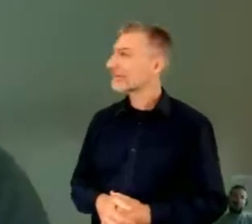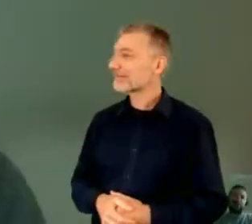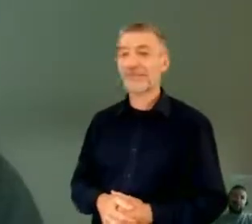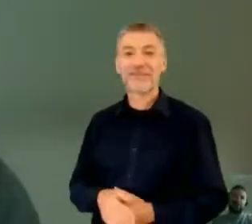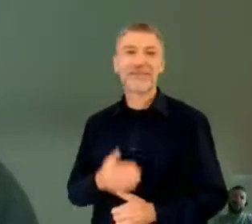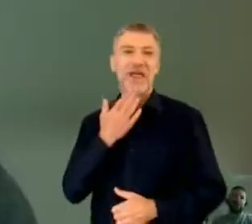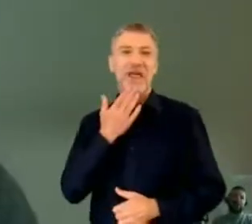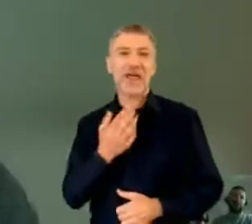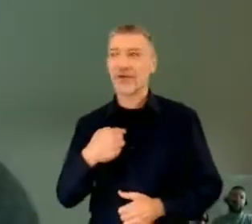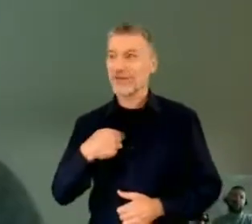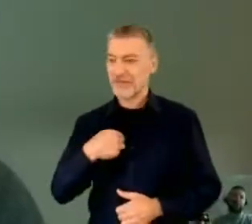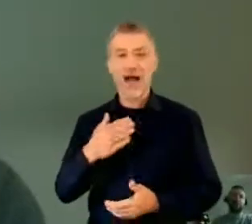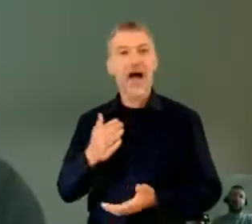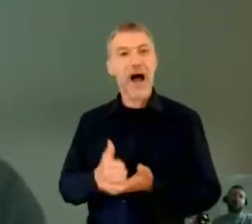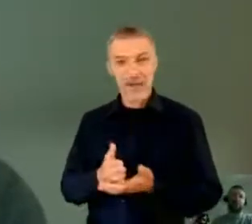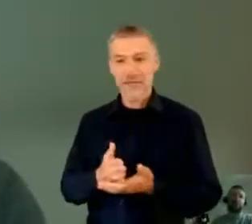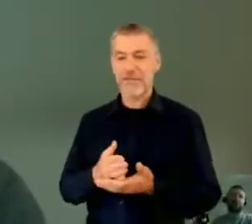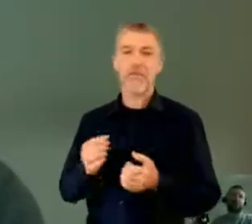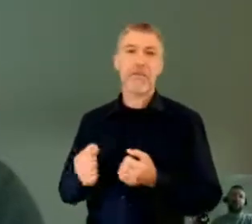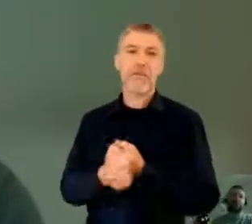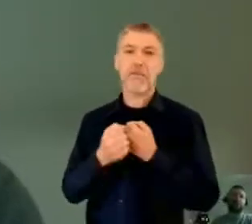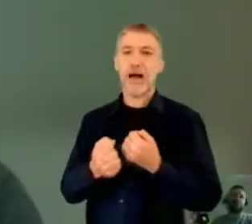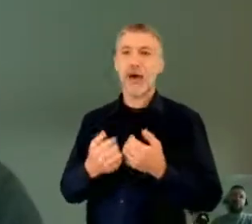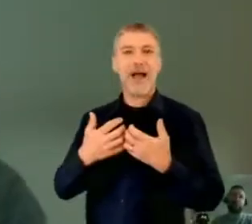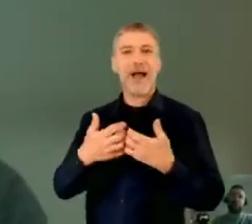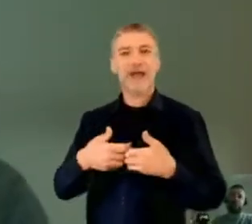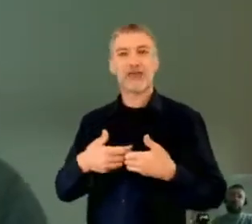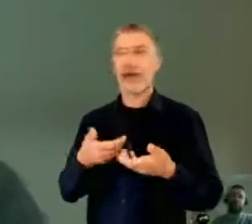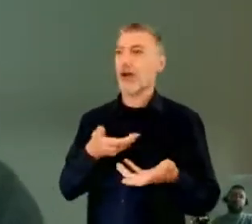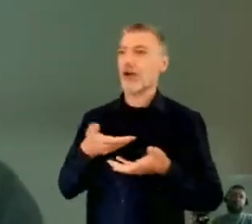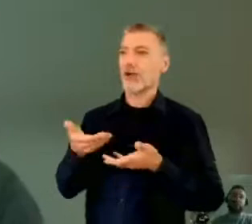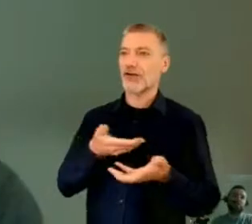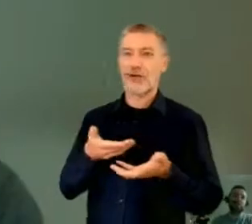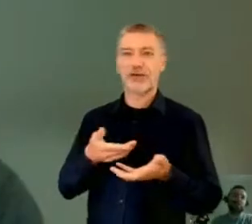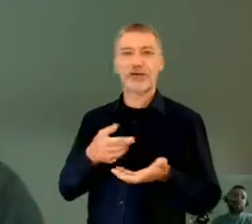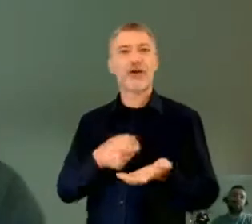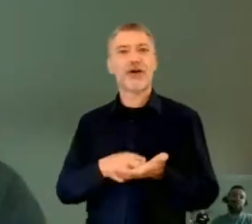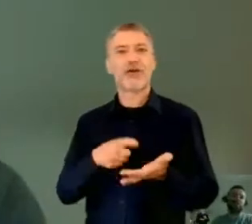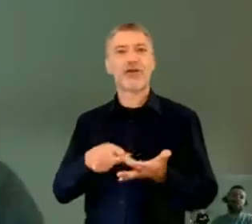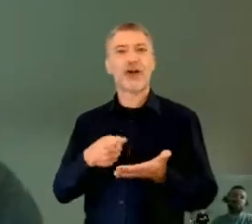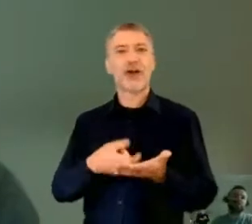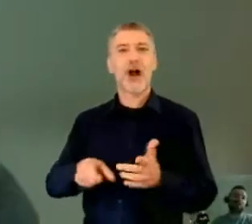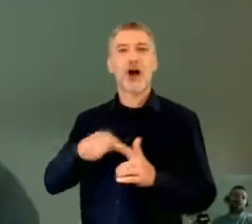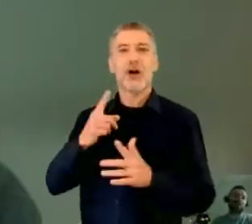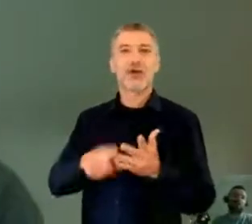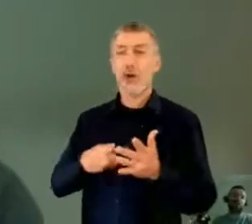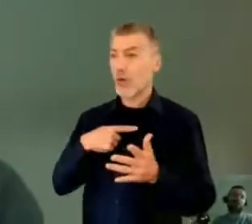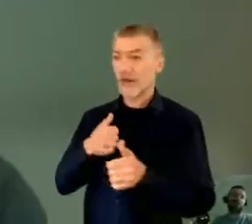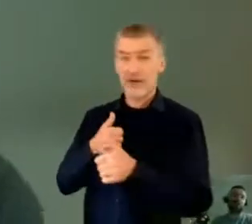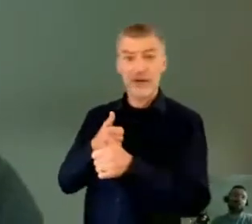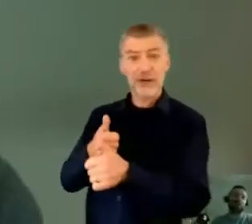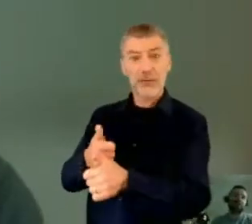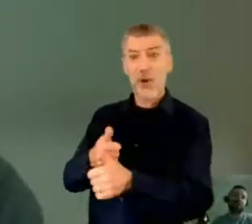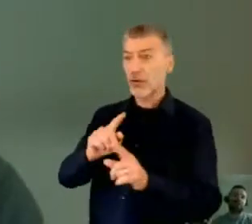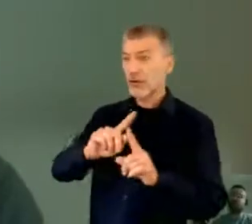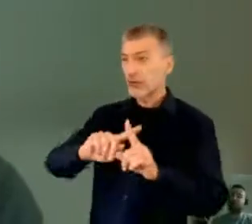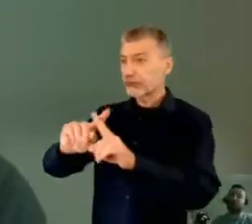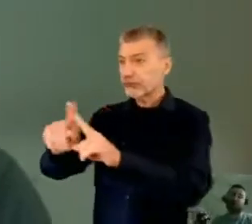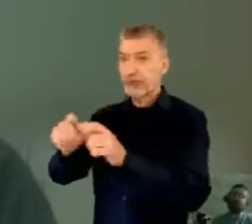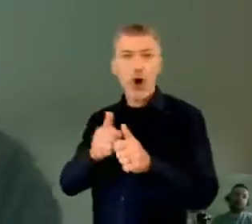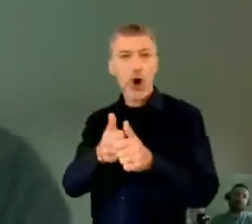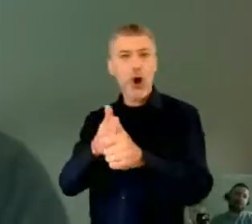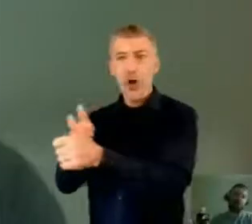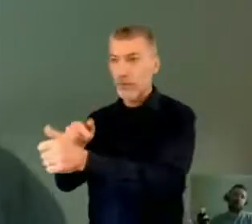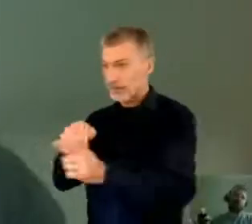at Ricardo, and basically we support the network operators in the UK with the transition towards a net zero